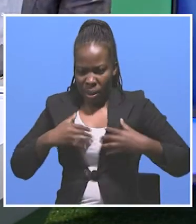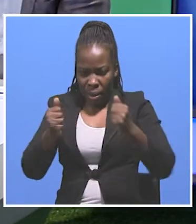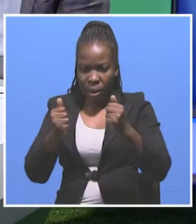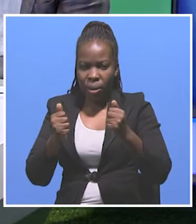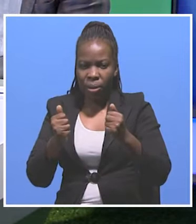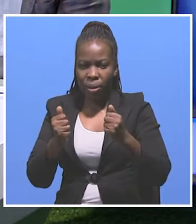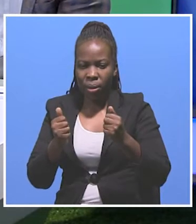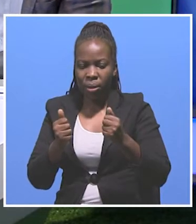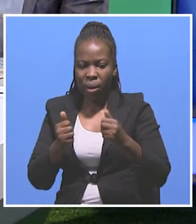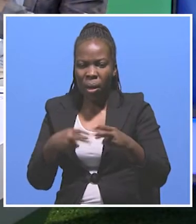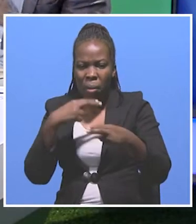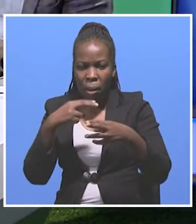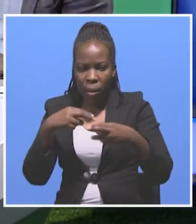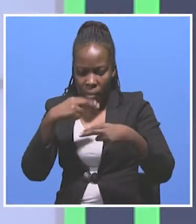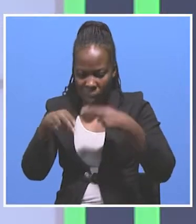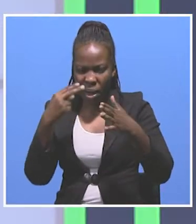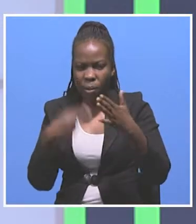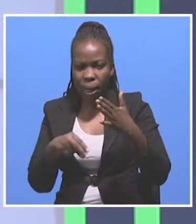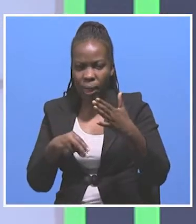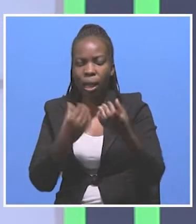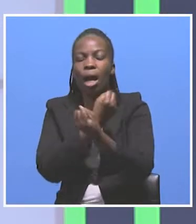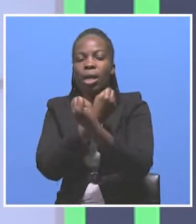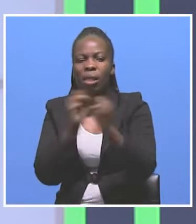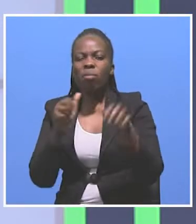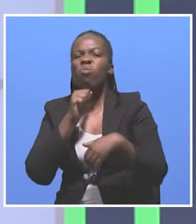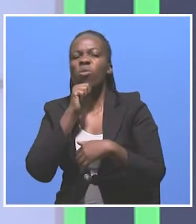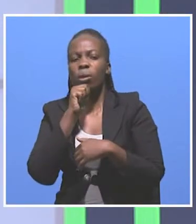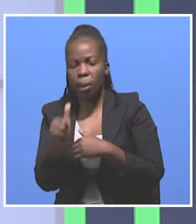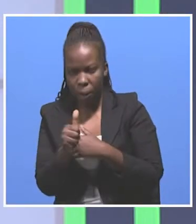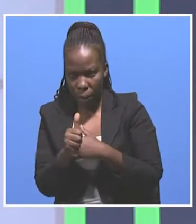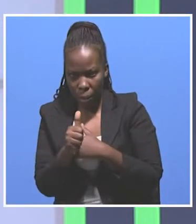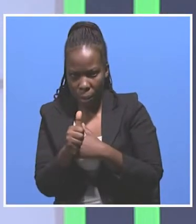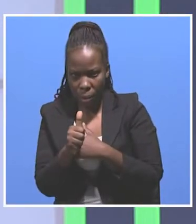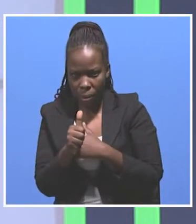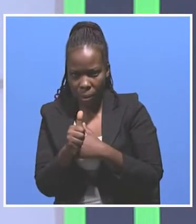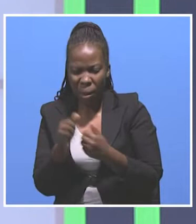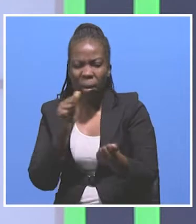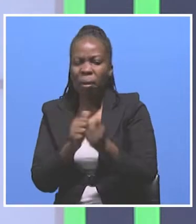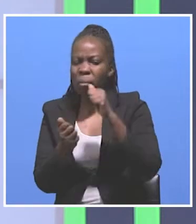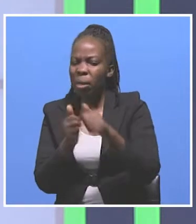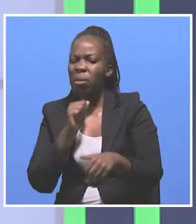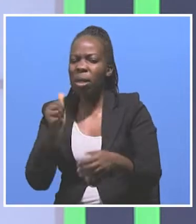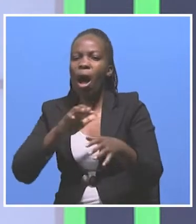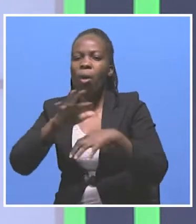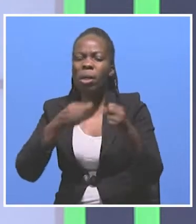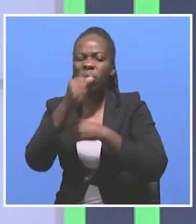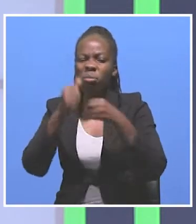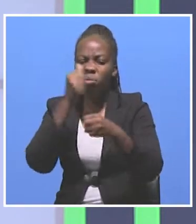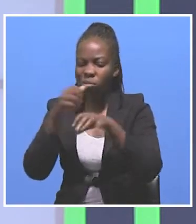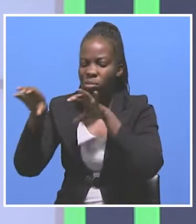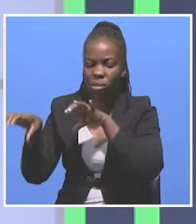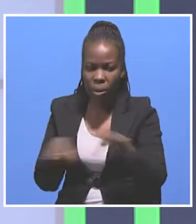also unsafe. It doesn't matter how many decades you have lived doing that. If you are not a qualified,